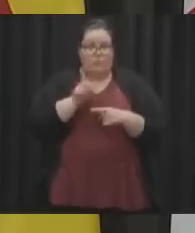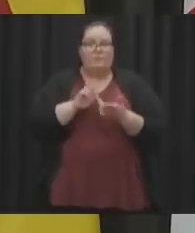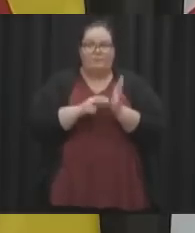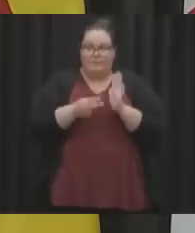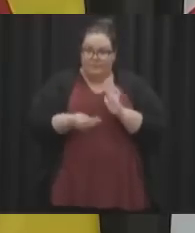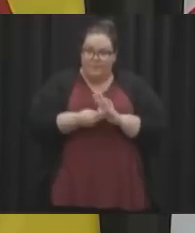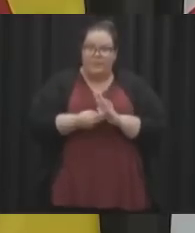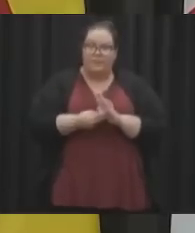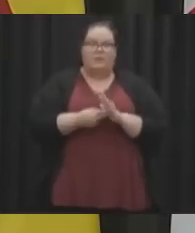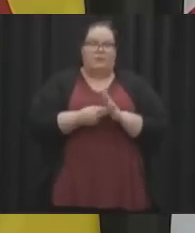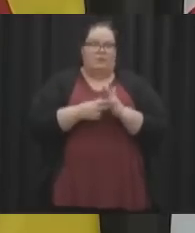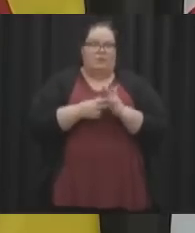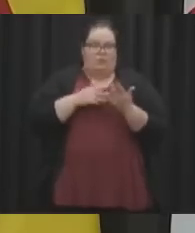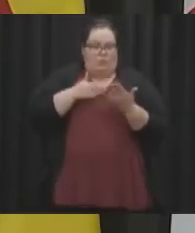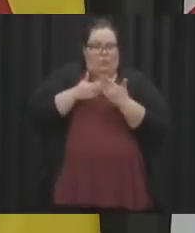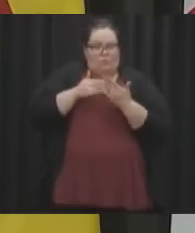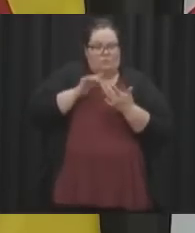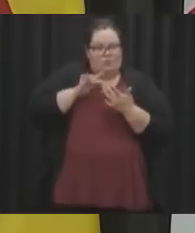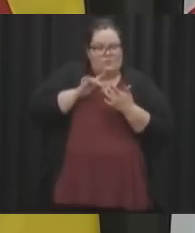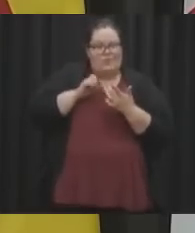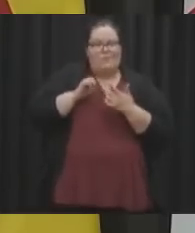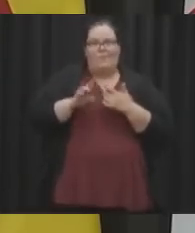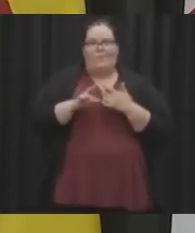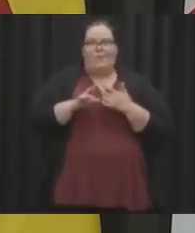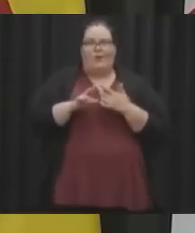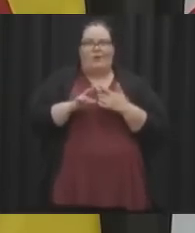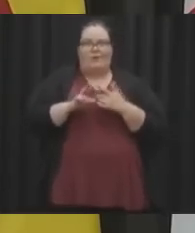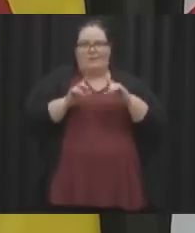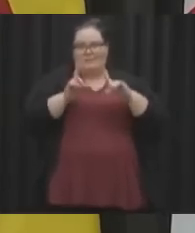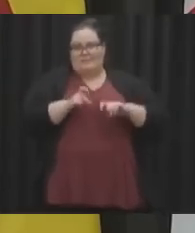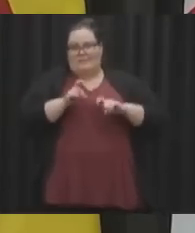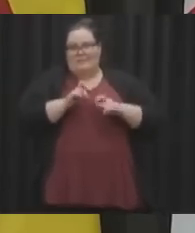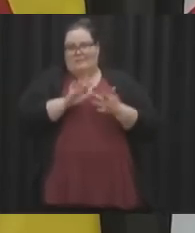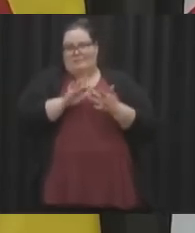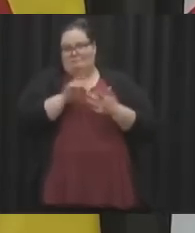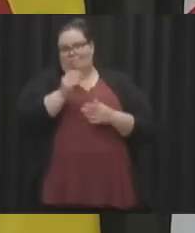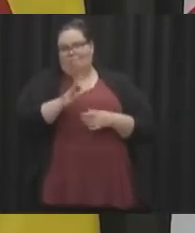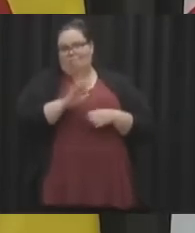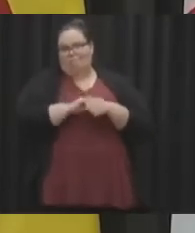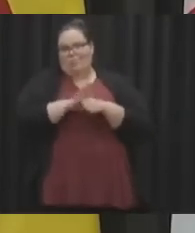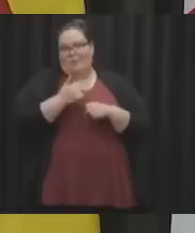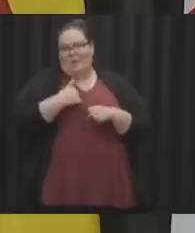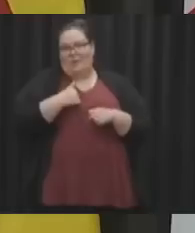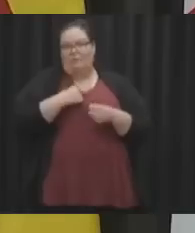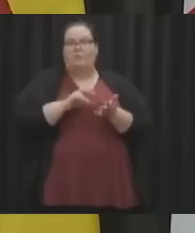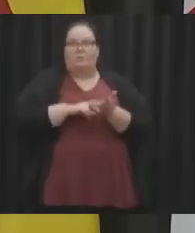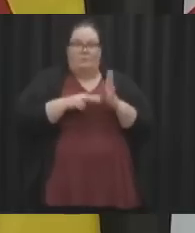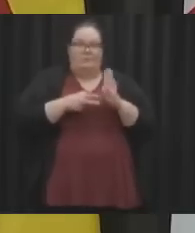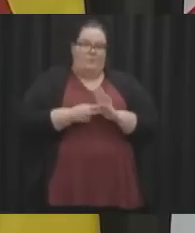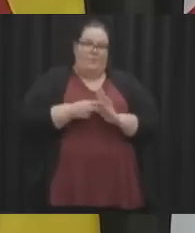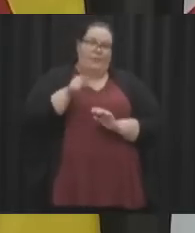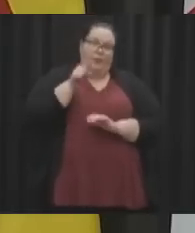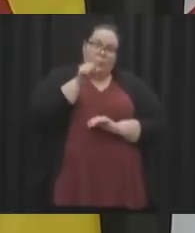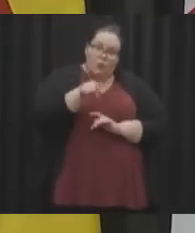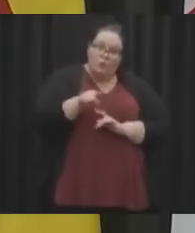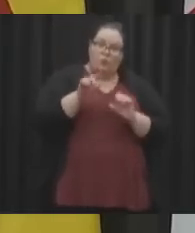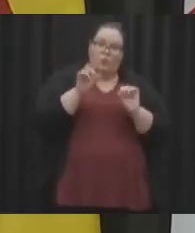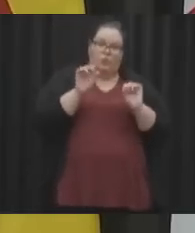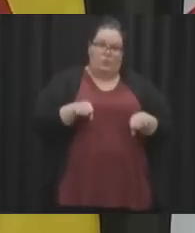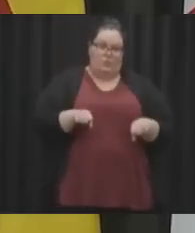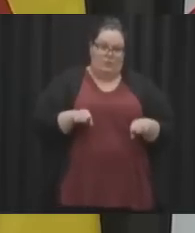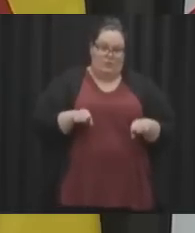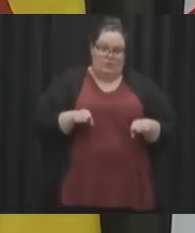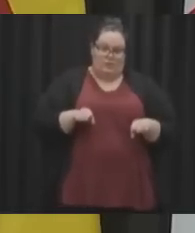saying right now is if you have symptoms and you're concerned, you can get tested through the online referral form or